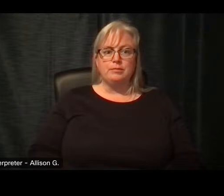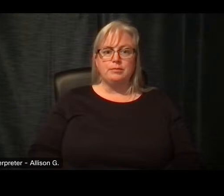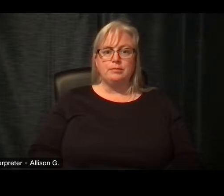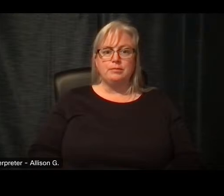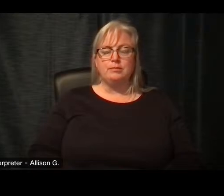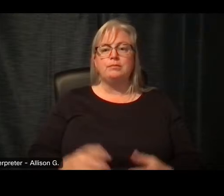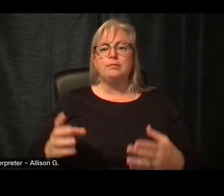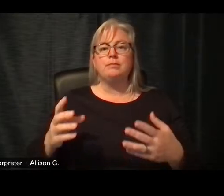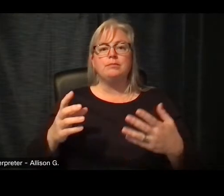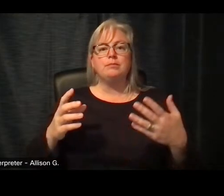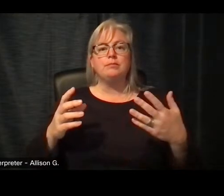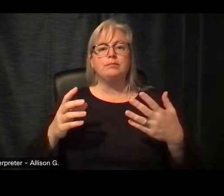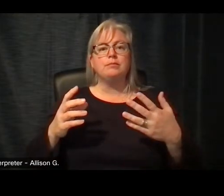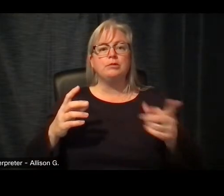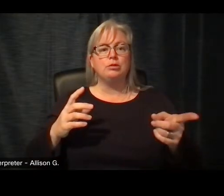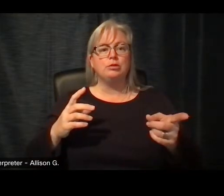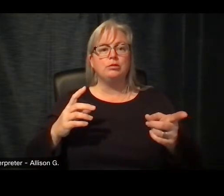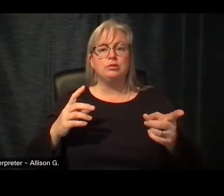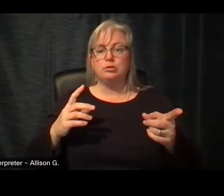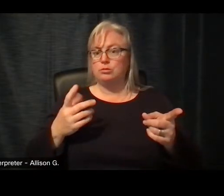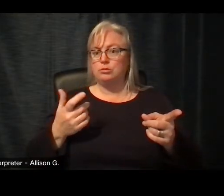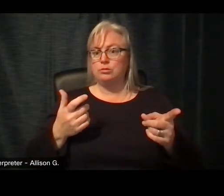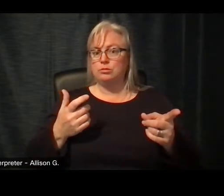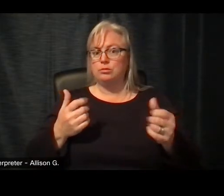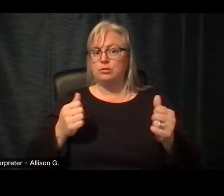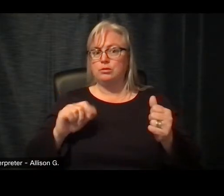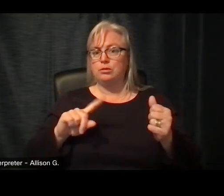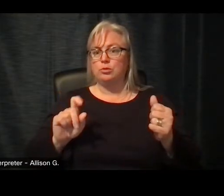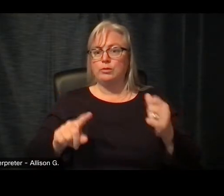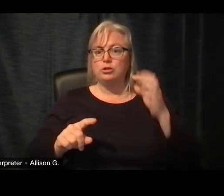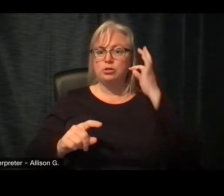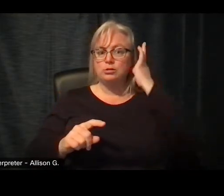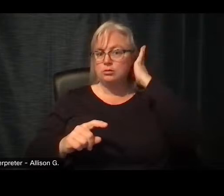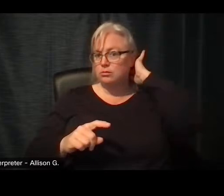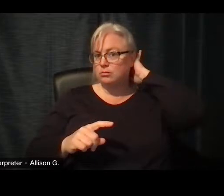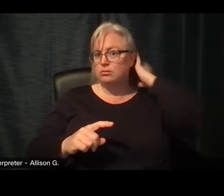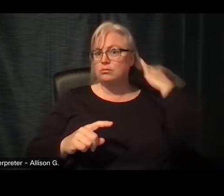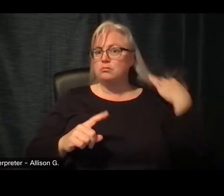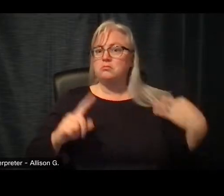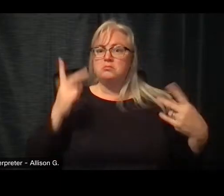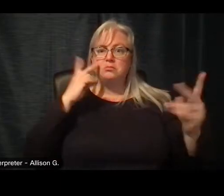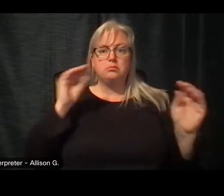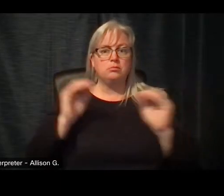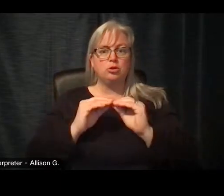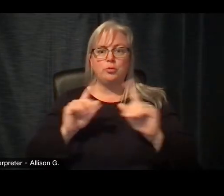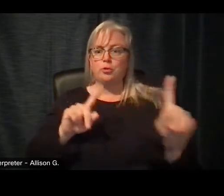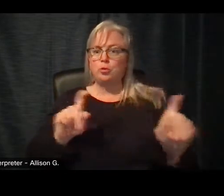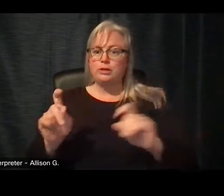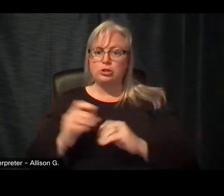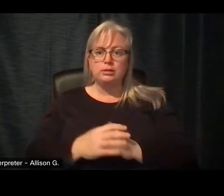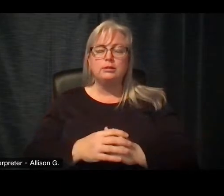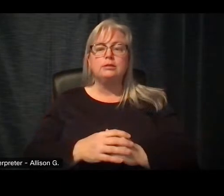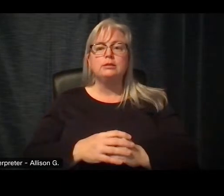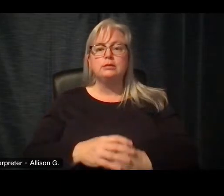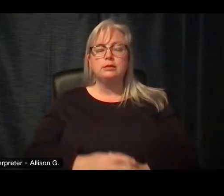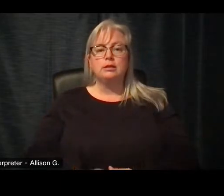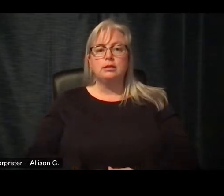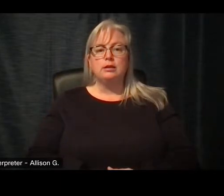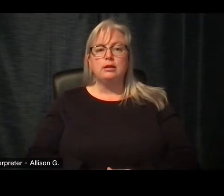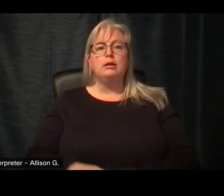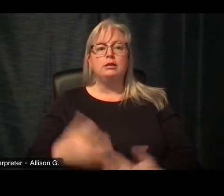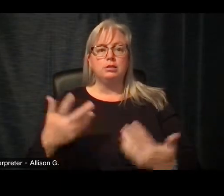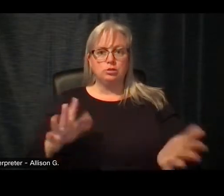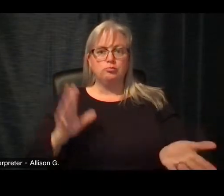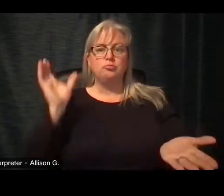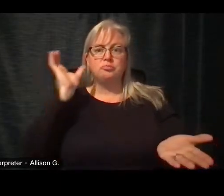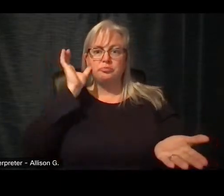Further question? Okay, not seeing any. You've heard